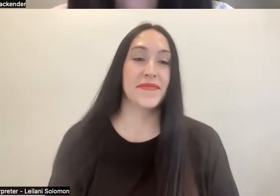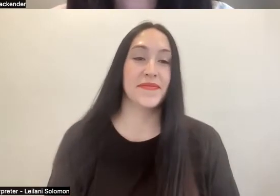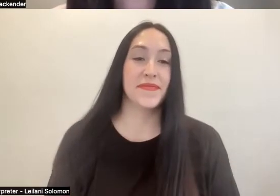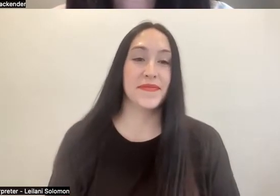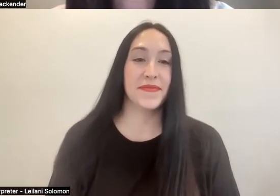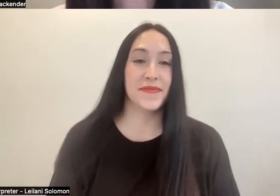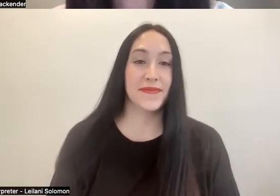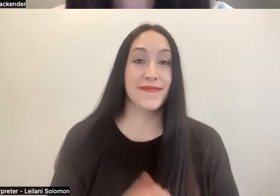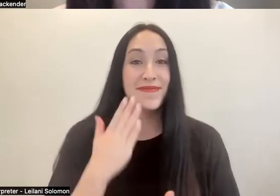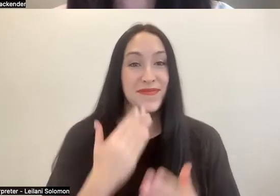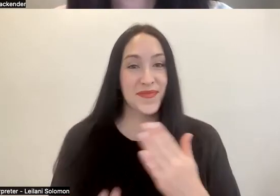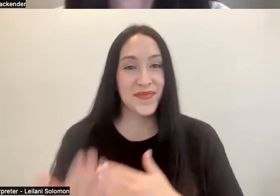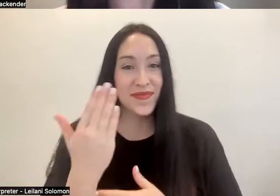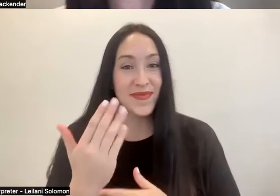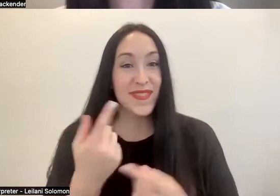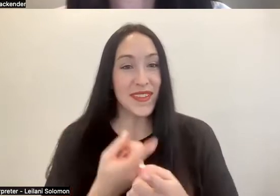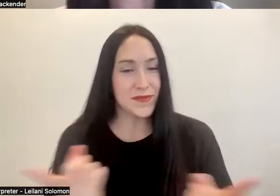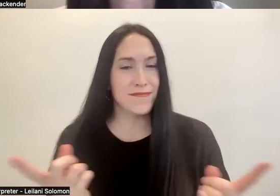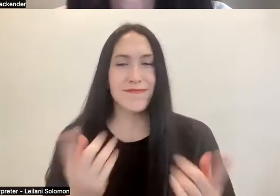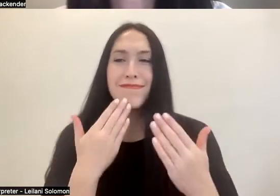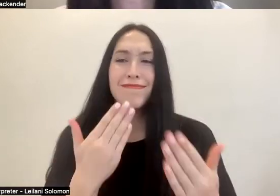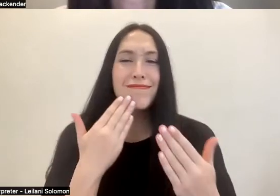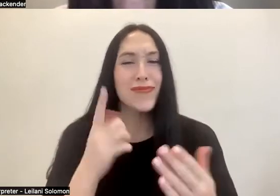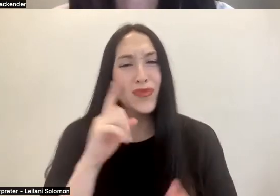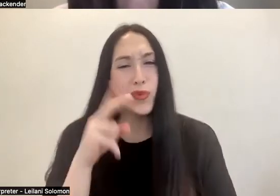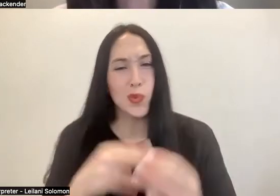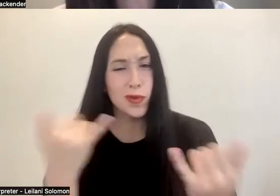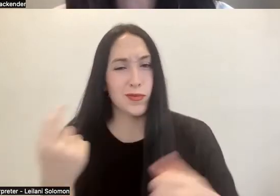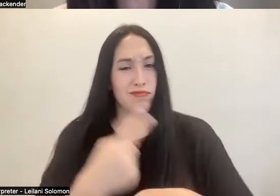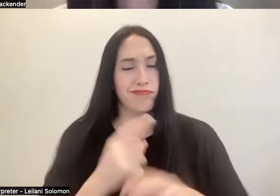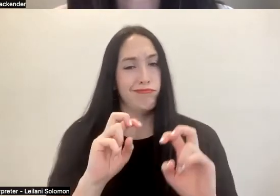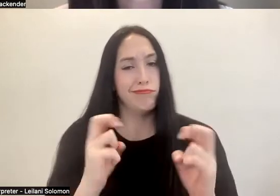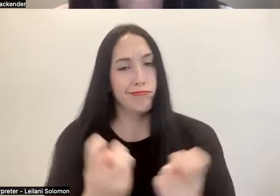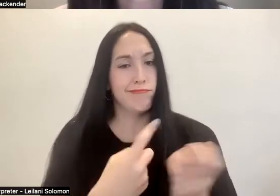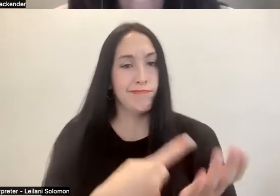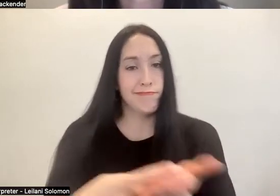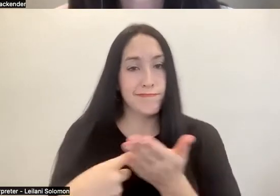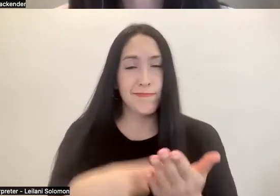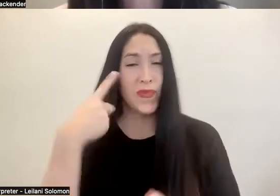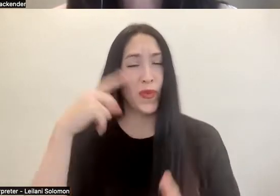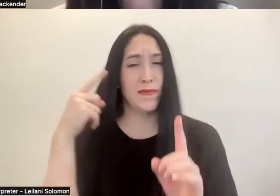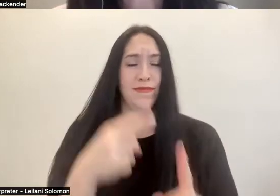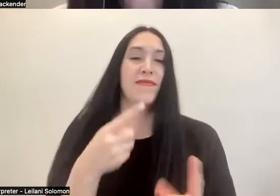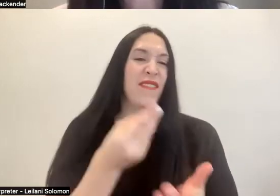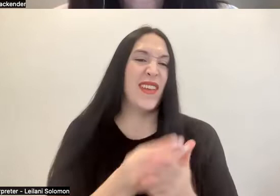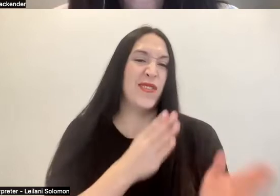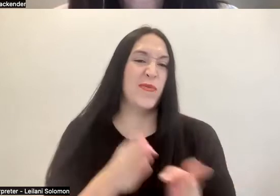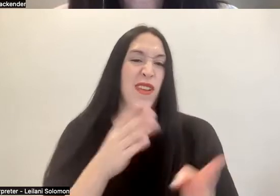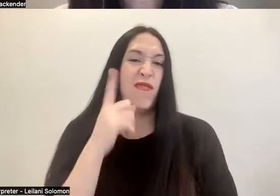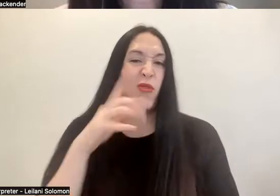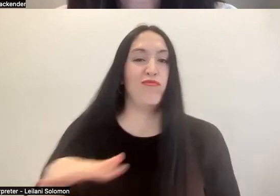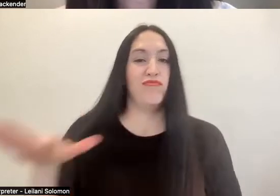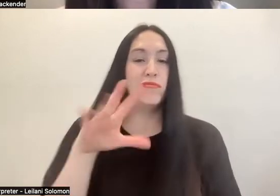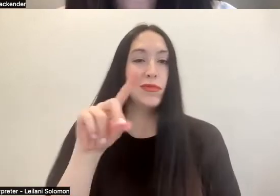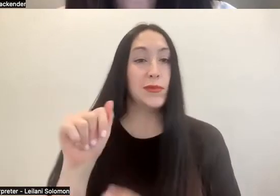Good morning, everyone, and thank you for joining us for a roundtable on financial planning for the disability community. My name is Rachel